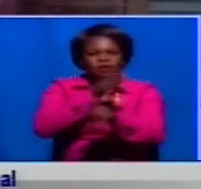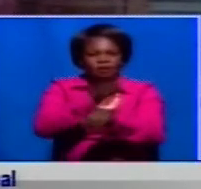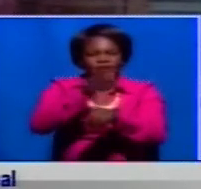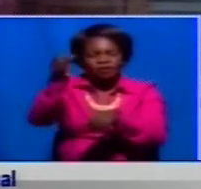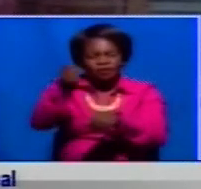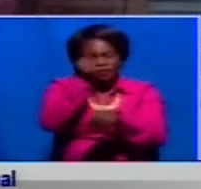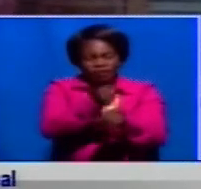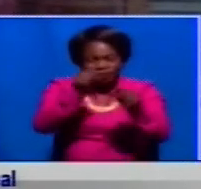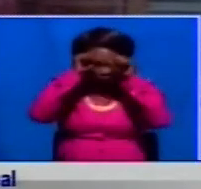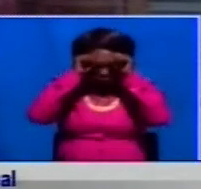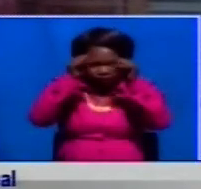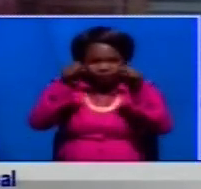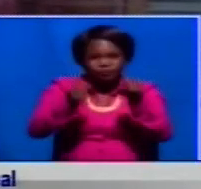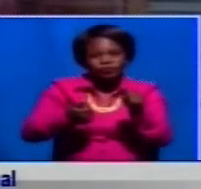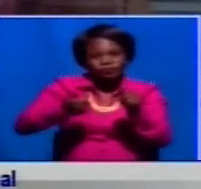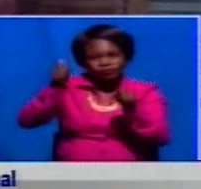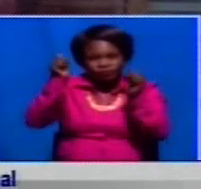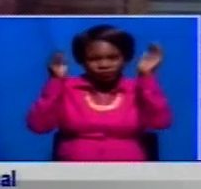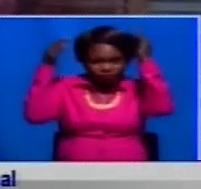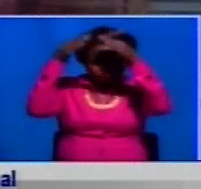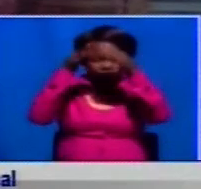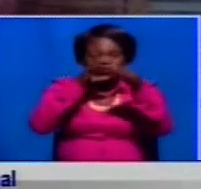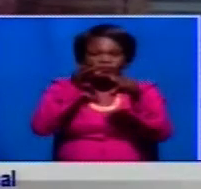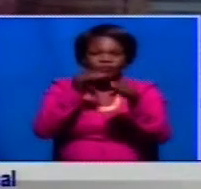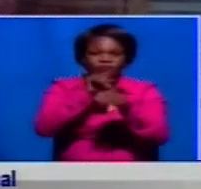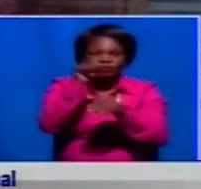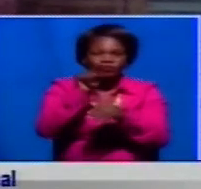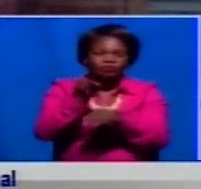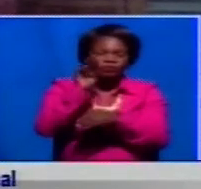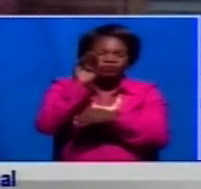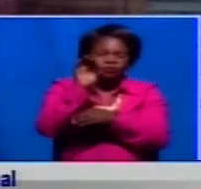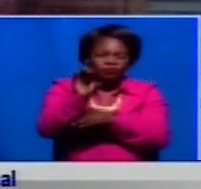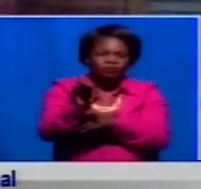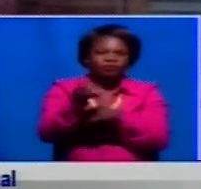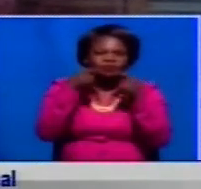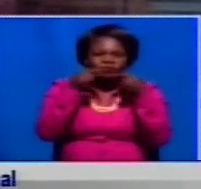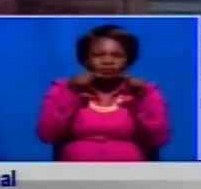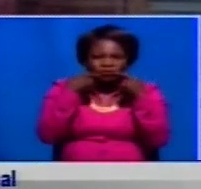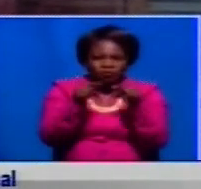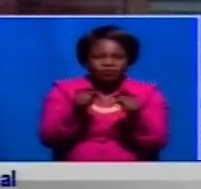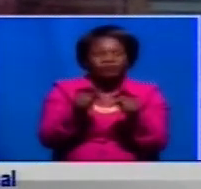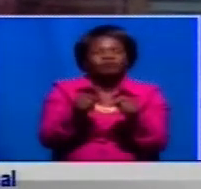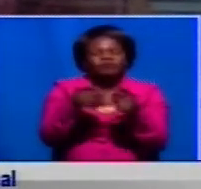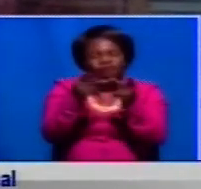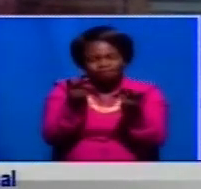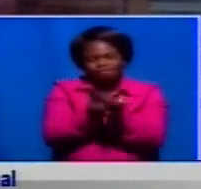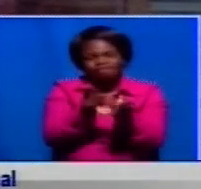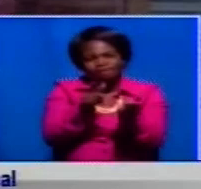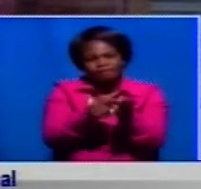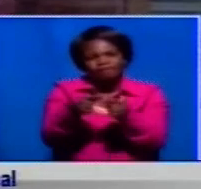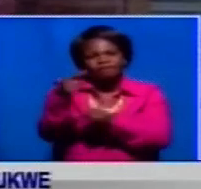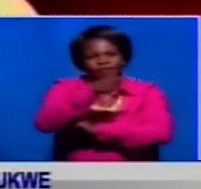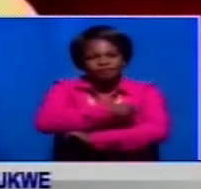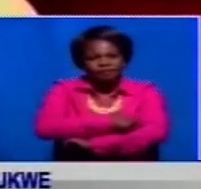state. Archbishop Milingo was speaking to ZNBC News in a walk-in interview at the mass media complex in Lusaka